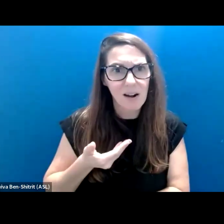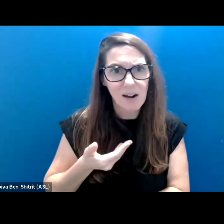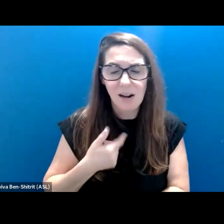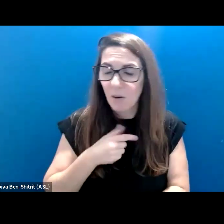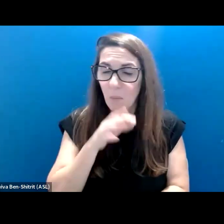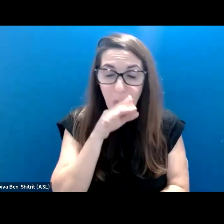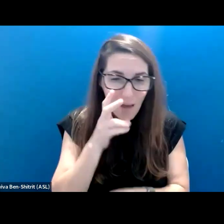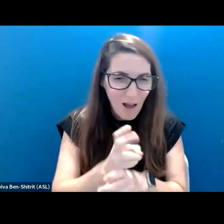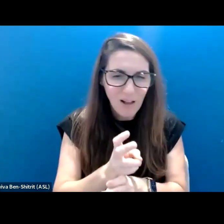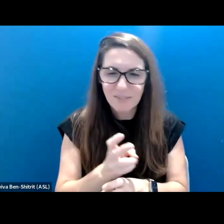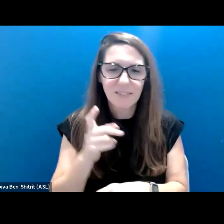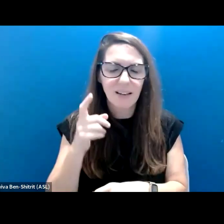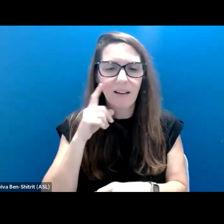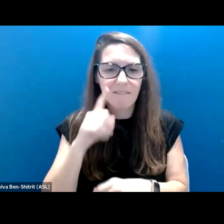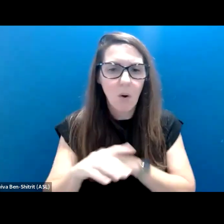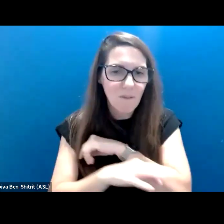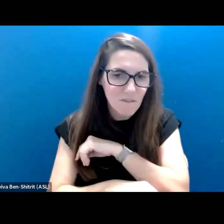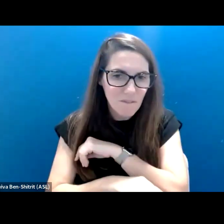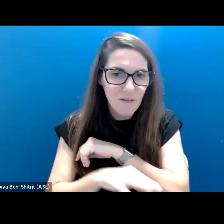today, the FOIA Advisory Committee,